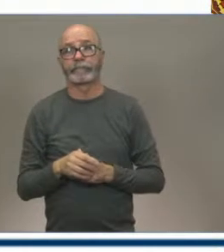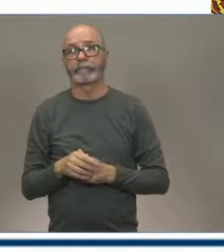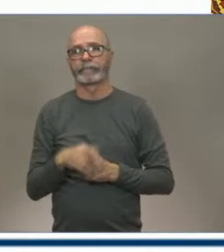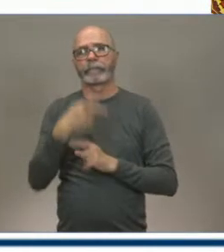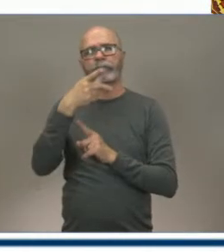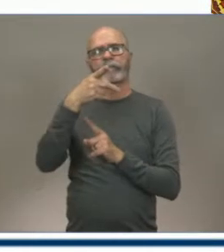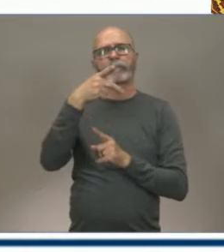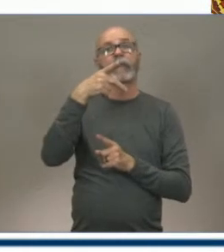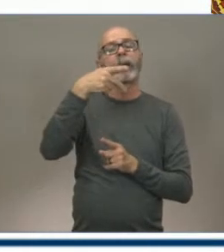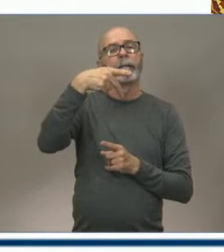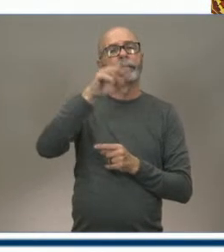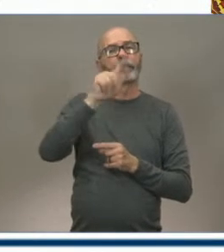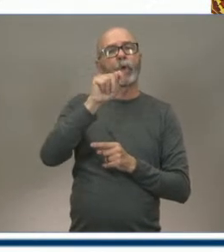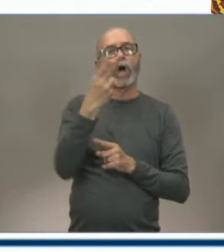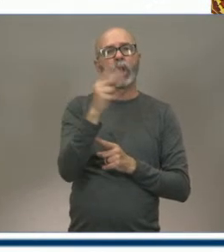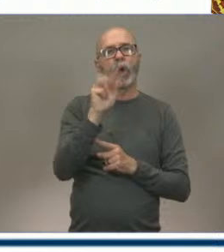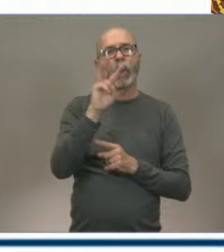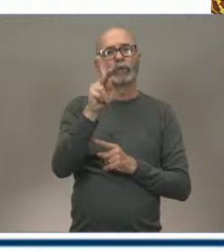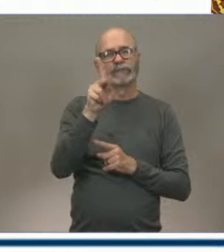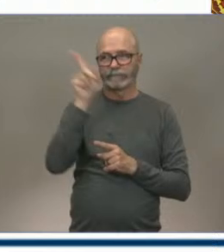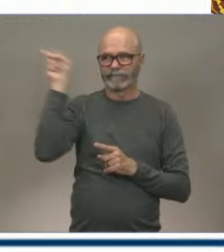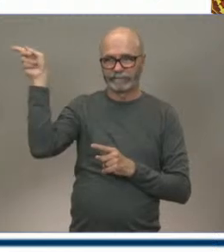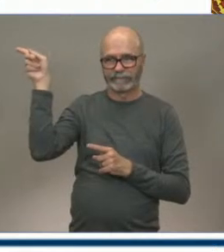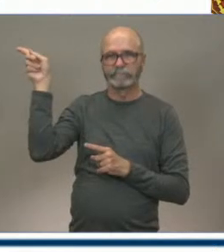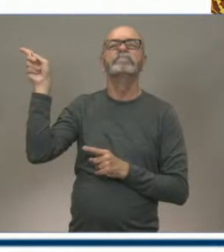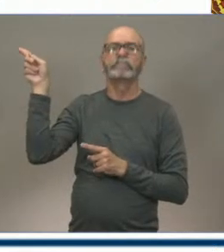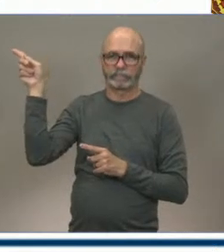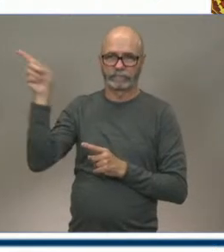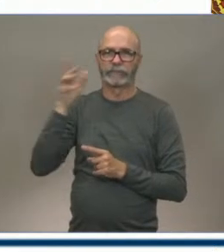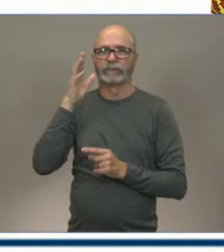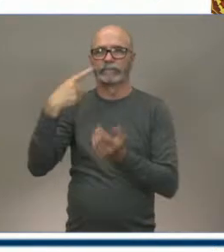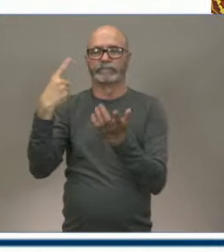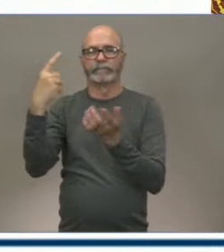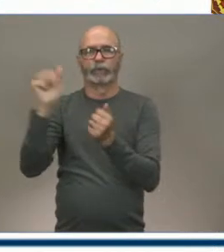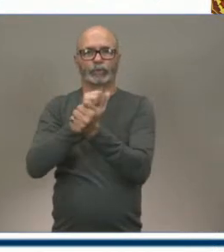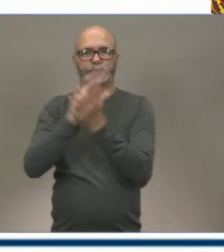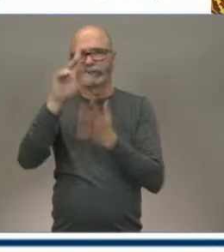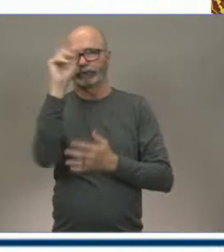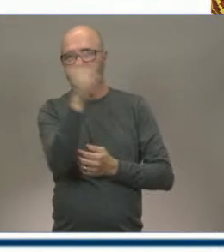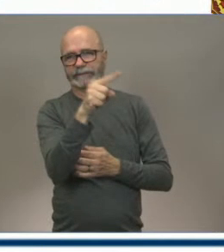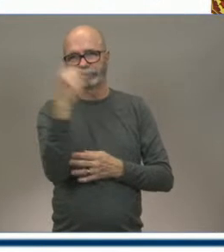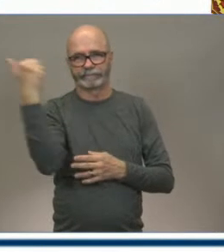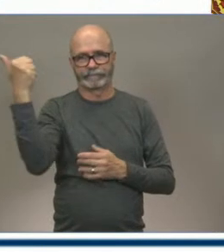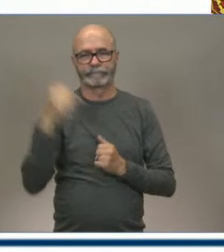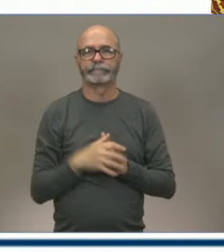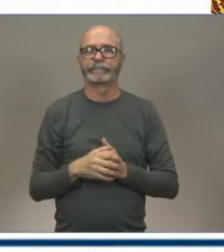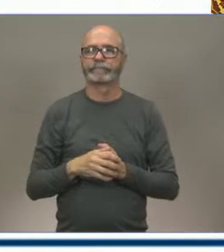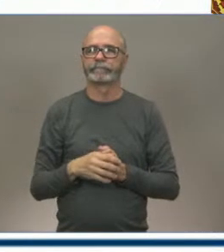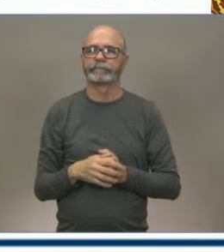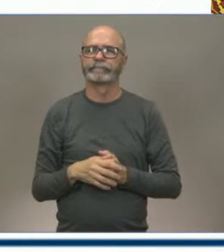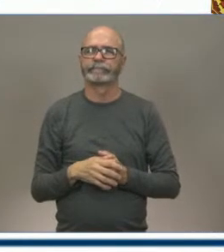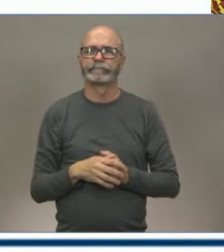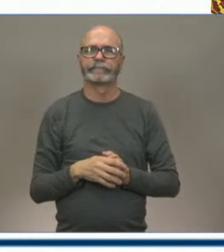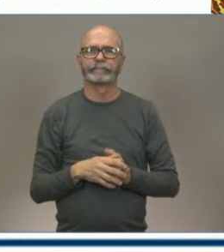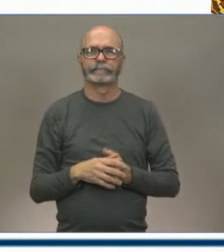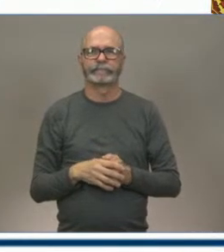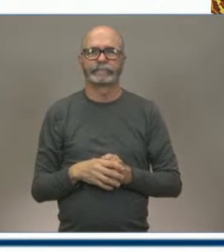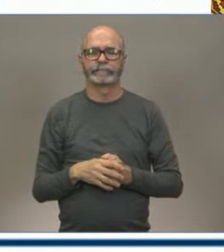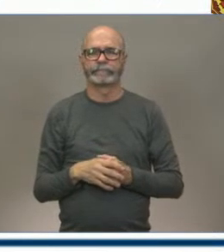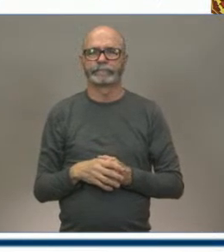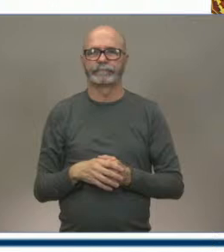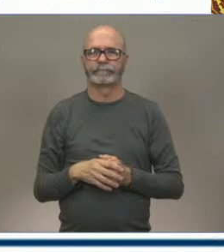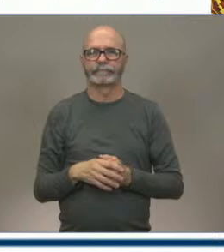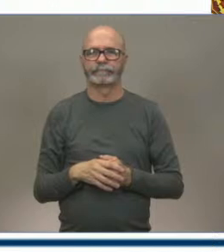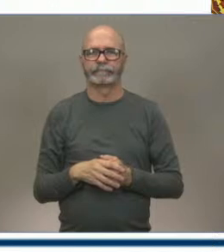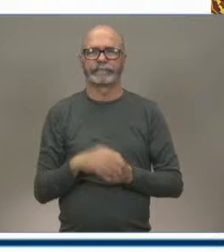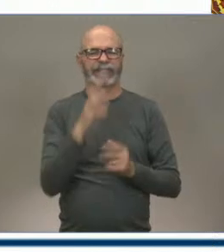My question's for Dr. Strang. I guess the past 2 days we've had 2 contact cases in the eastern zone. Were those